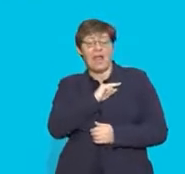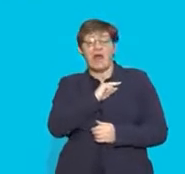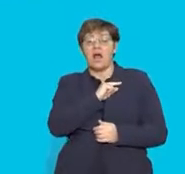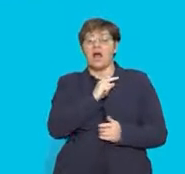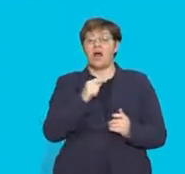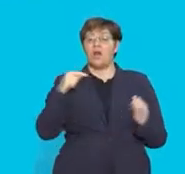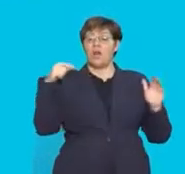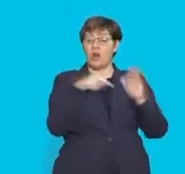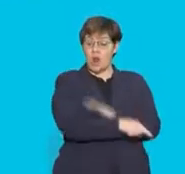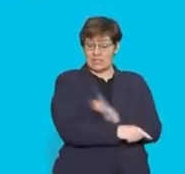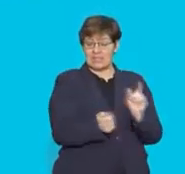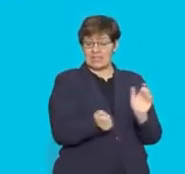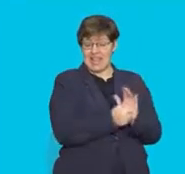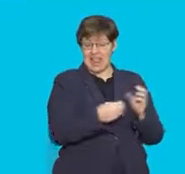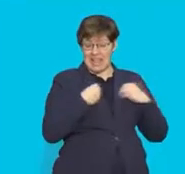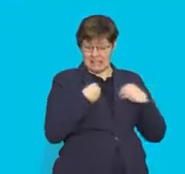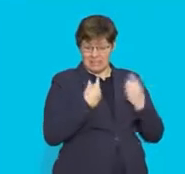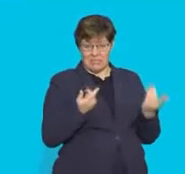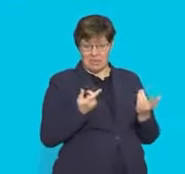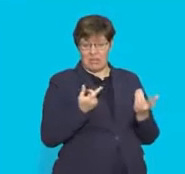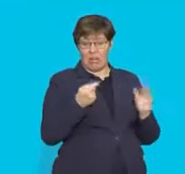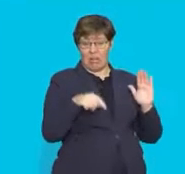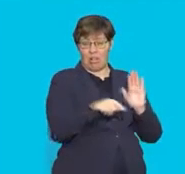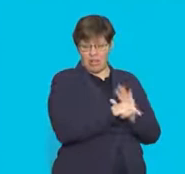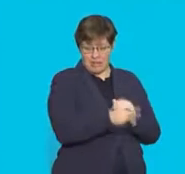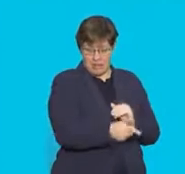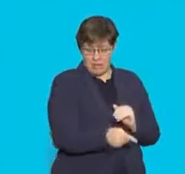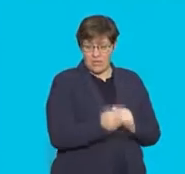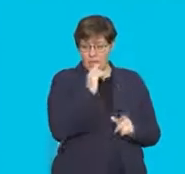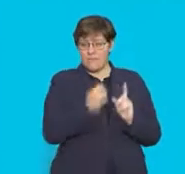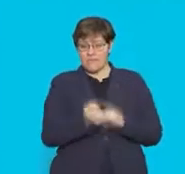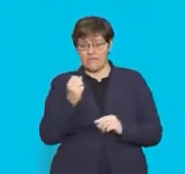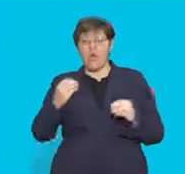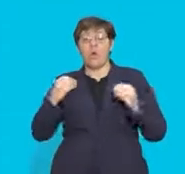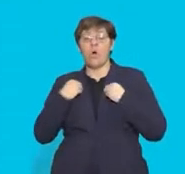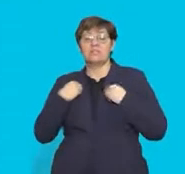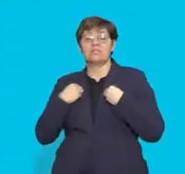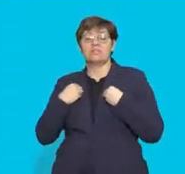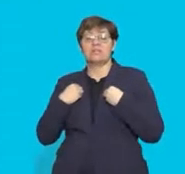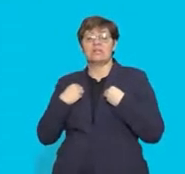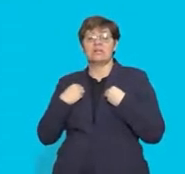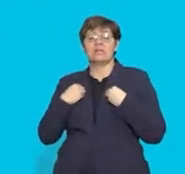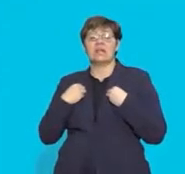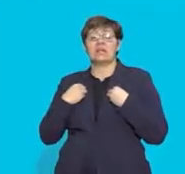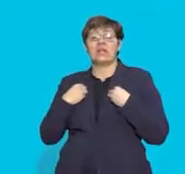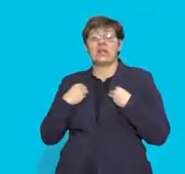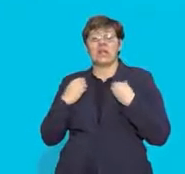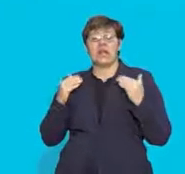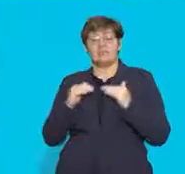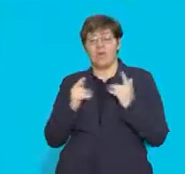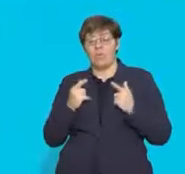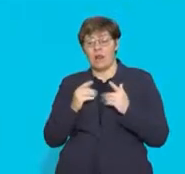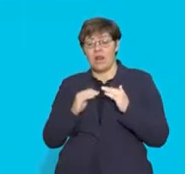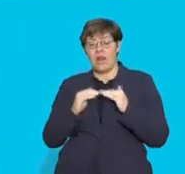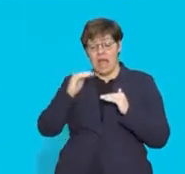this particular example here, you find that your owner's equity will increase and decrease by that amount.